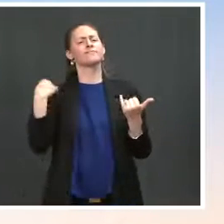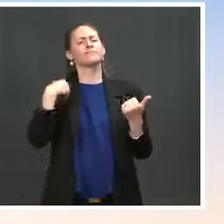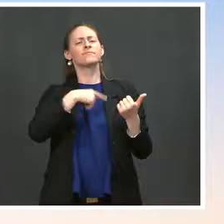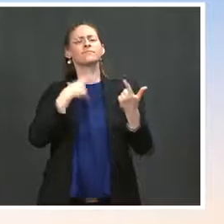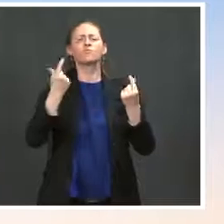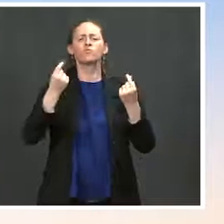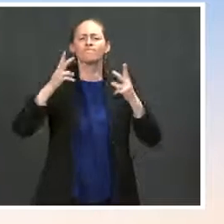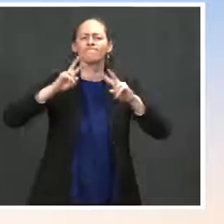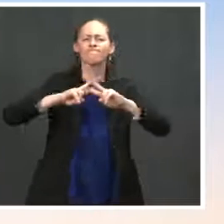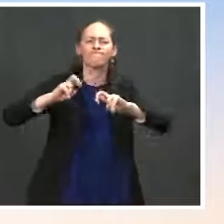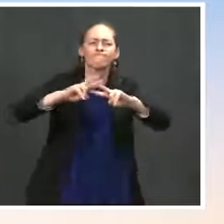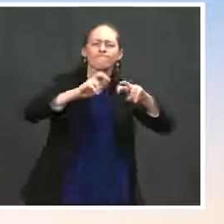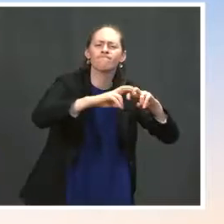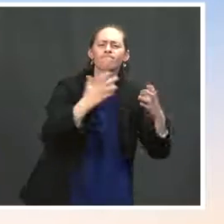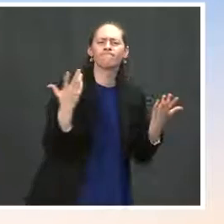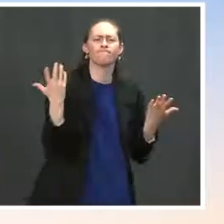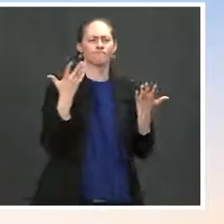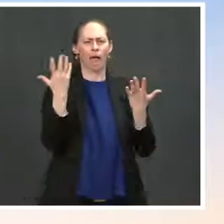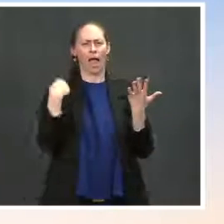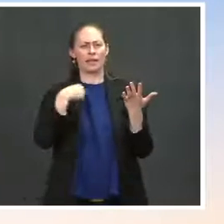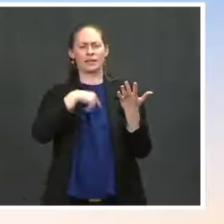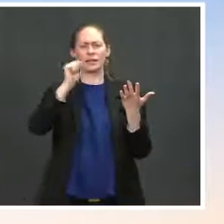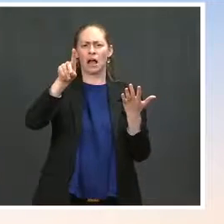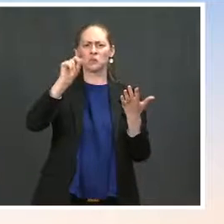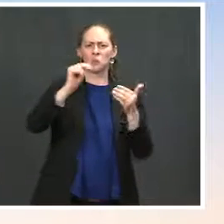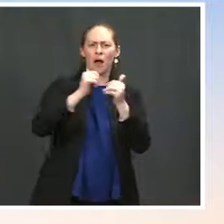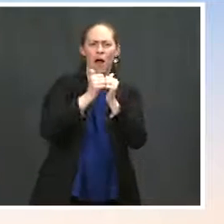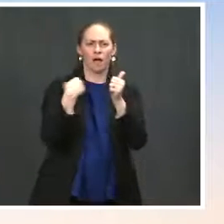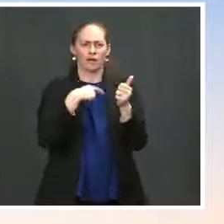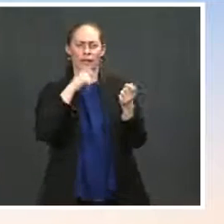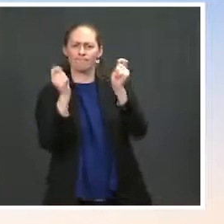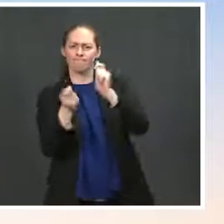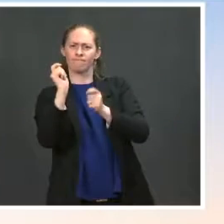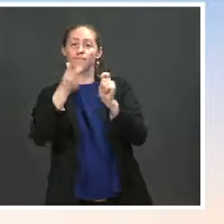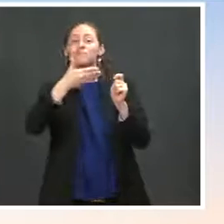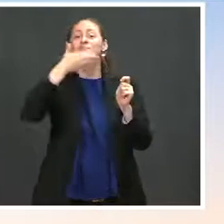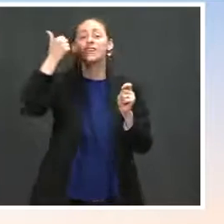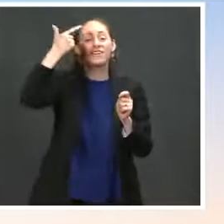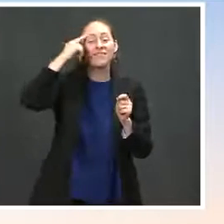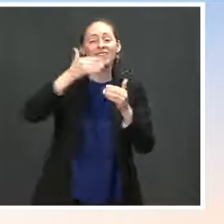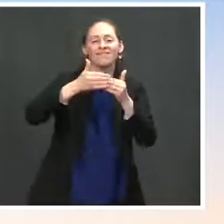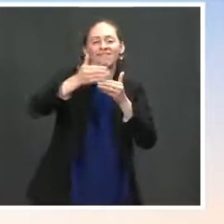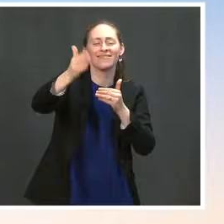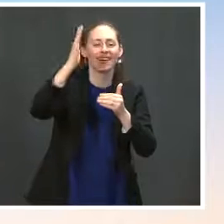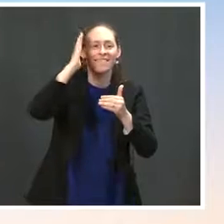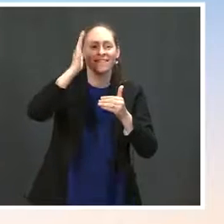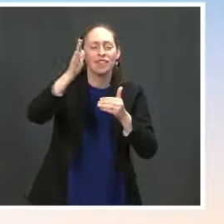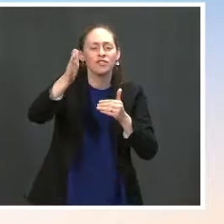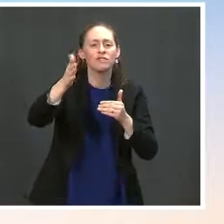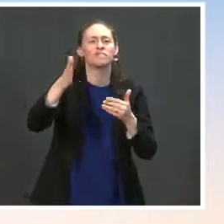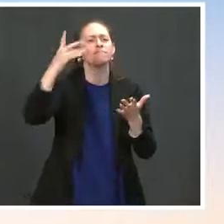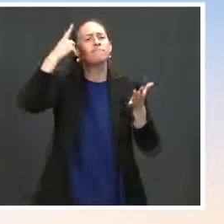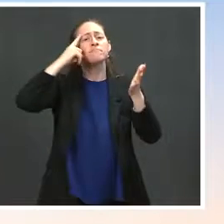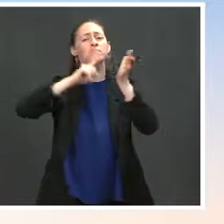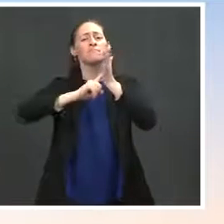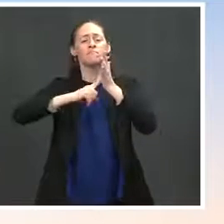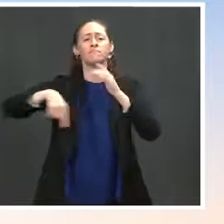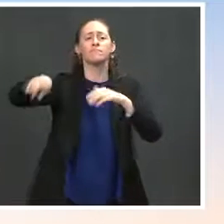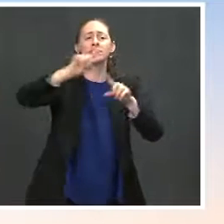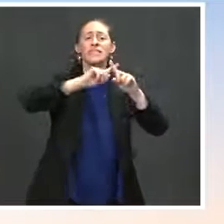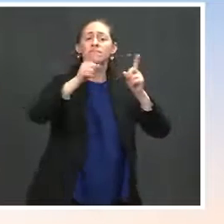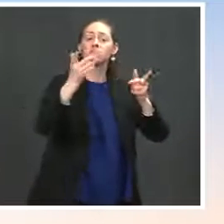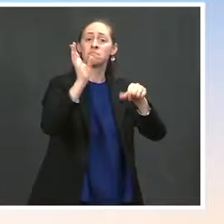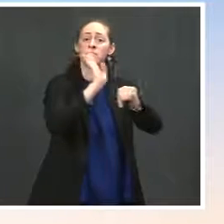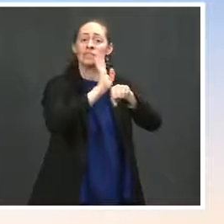that is that we see multiple pathways across all sectors, across all policy levers, across federal